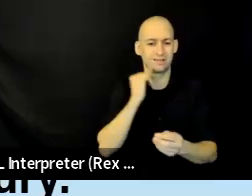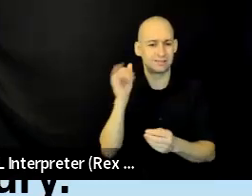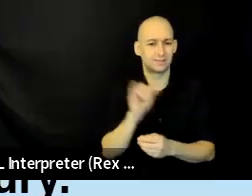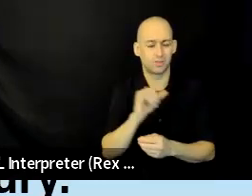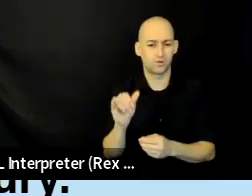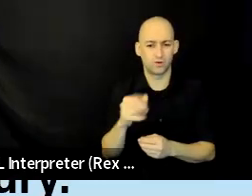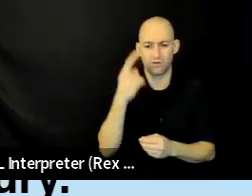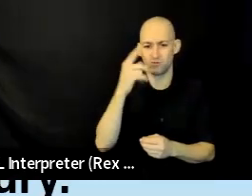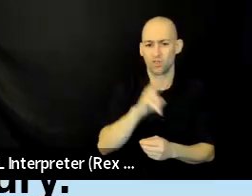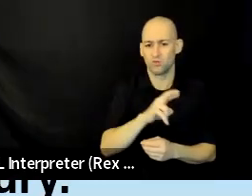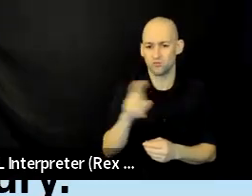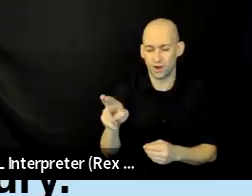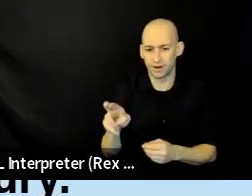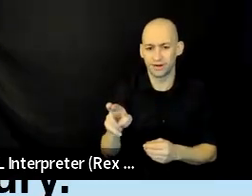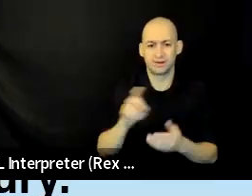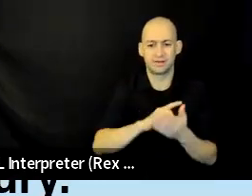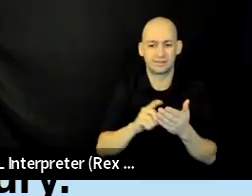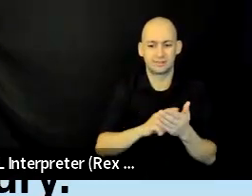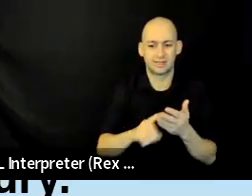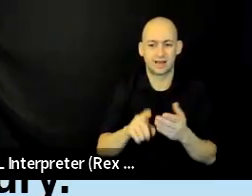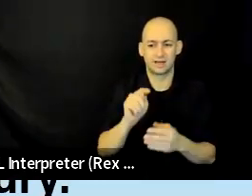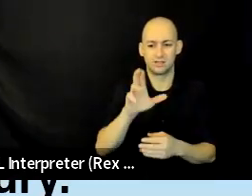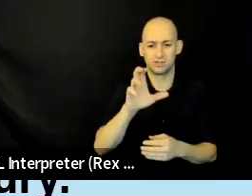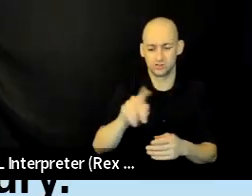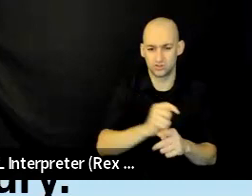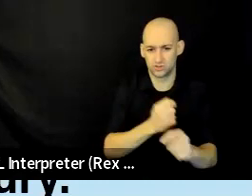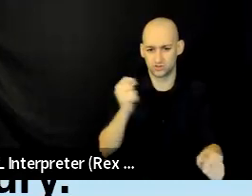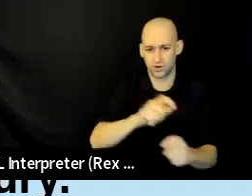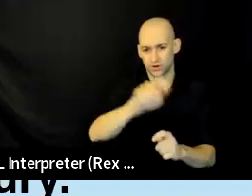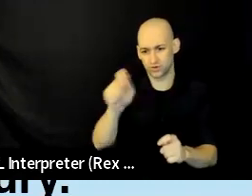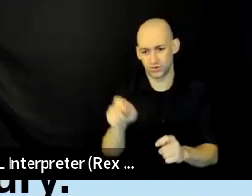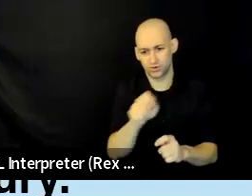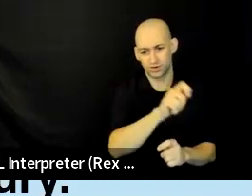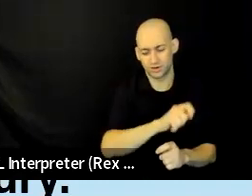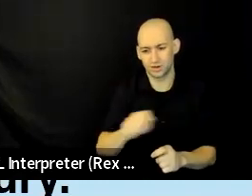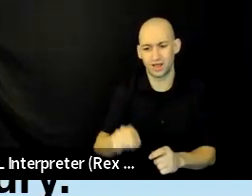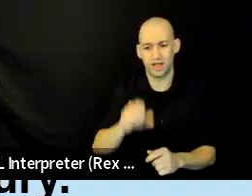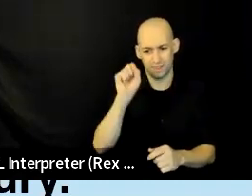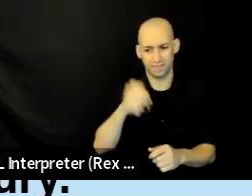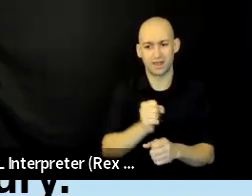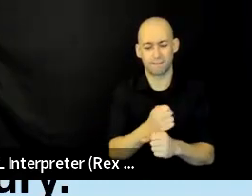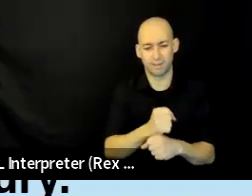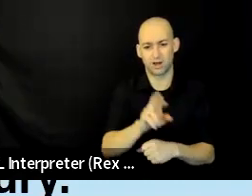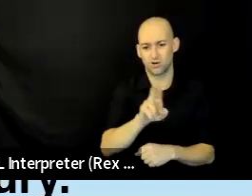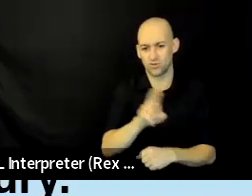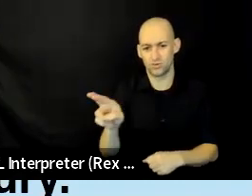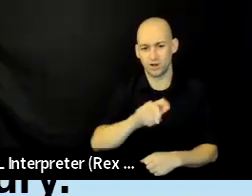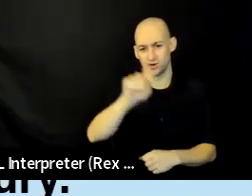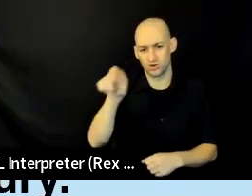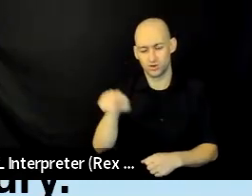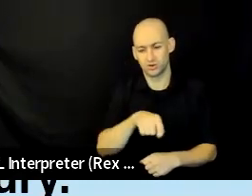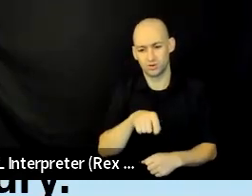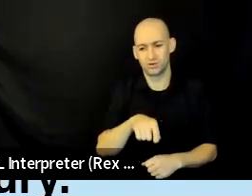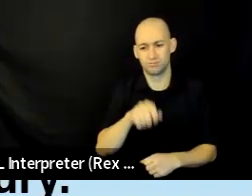turn, the design truck turning template shows that the trucks can make right turns from Wilsona Road into the truck